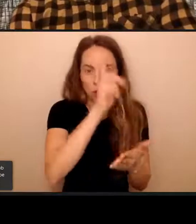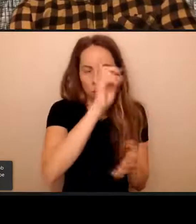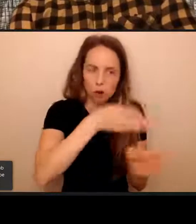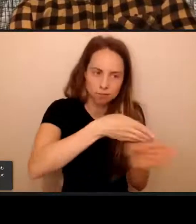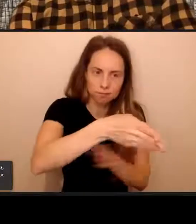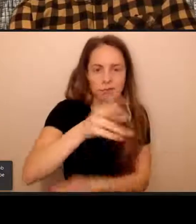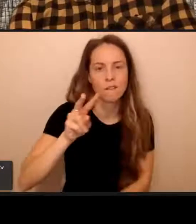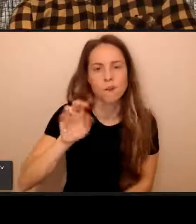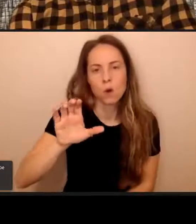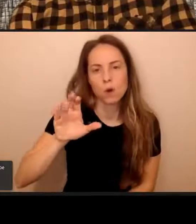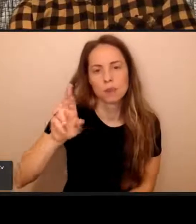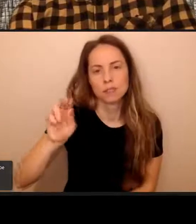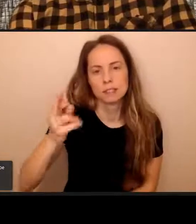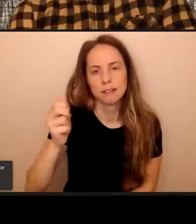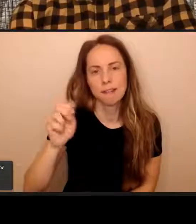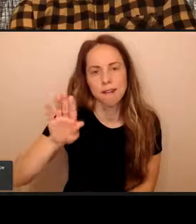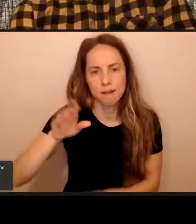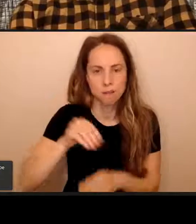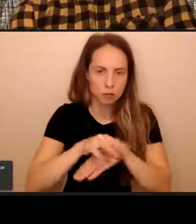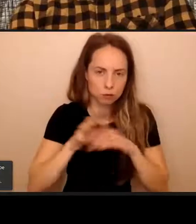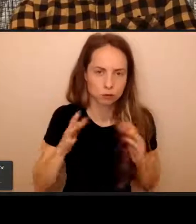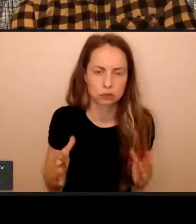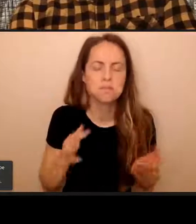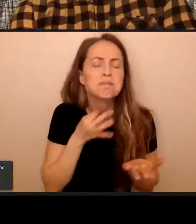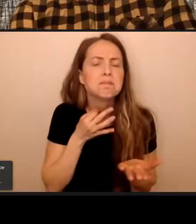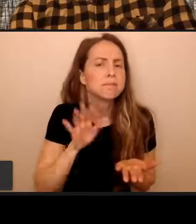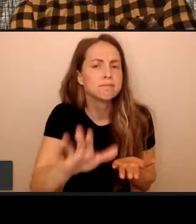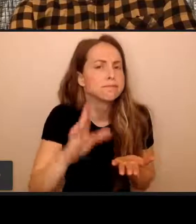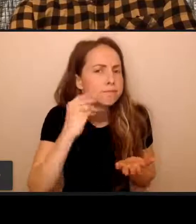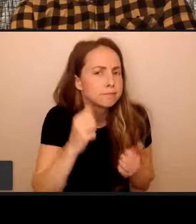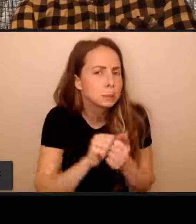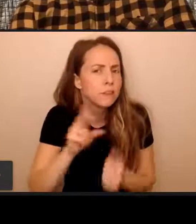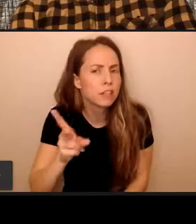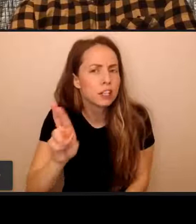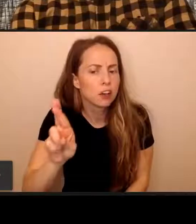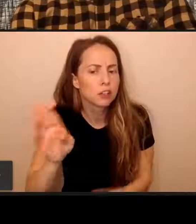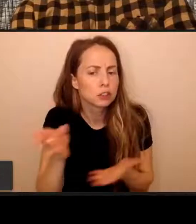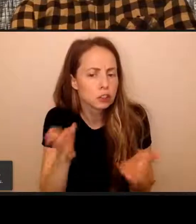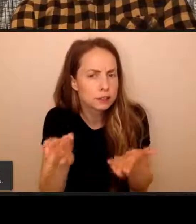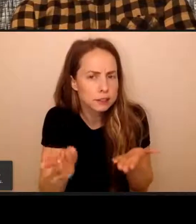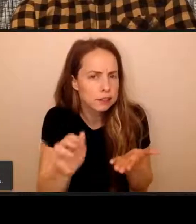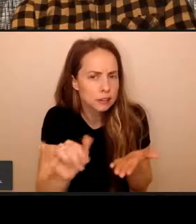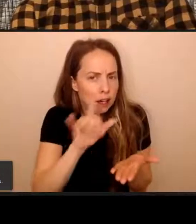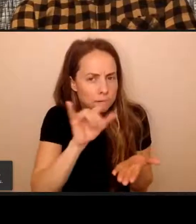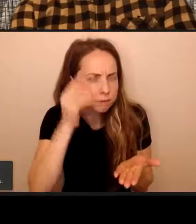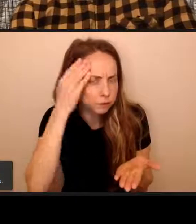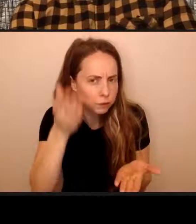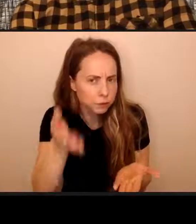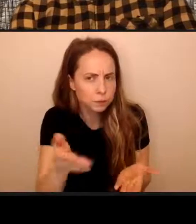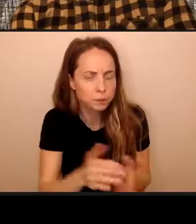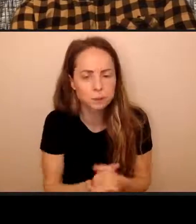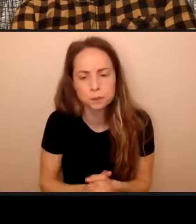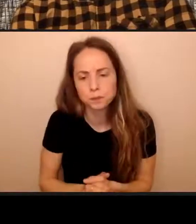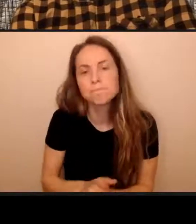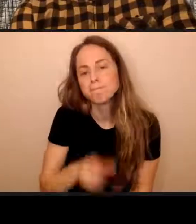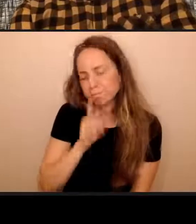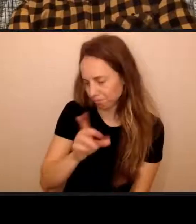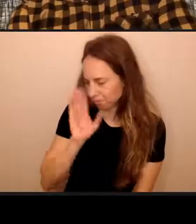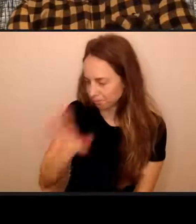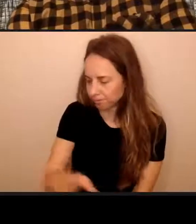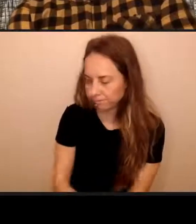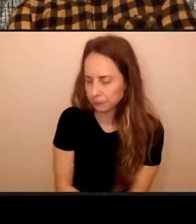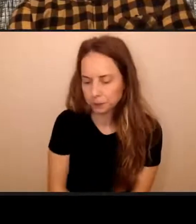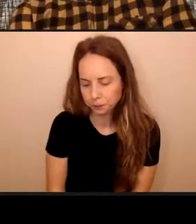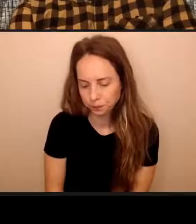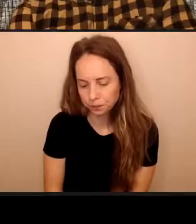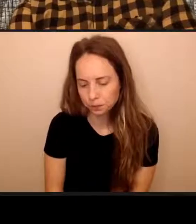and I'm wondering if you can tell me if you've had experiences with VR services and kind of how that went for you? Yep, sure. Yes, I